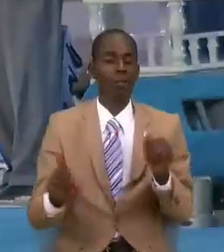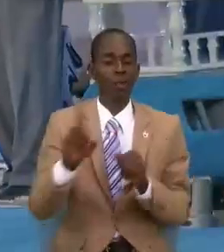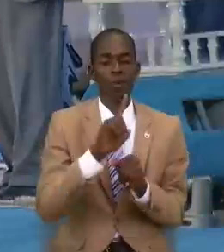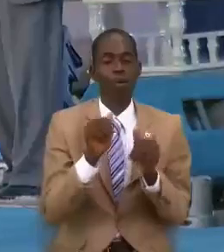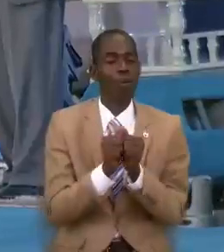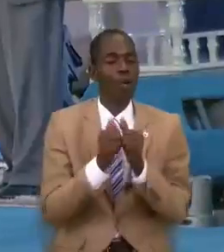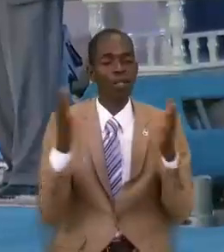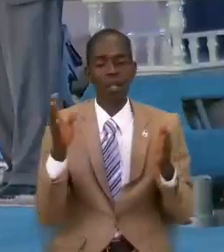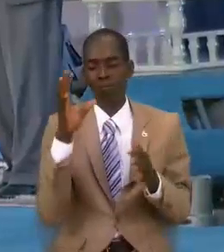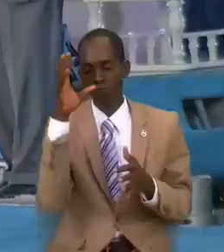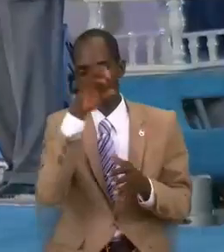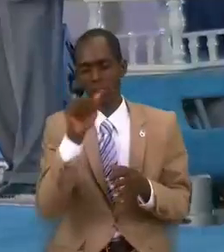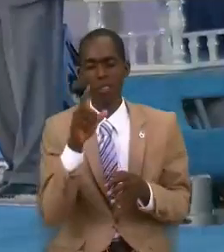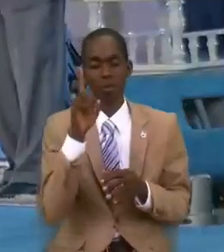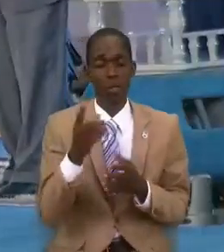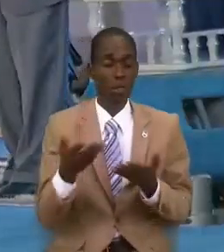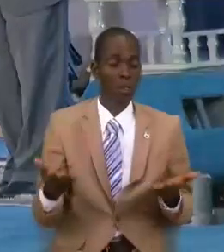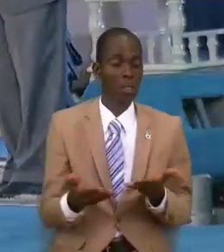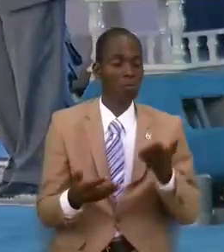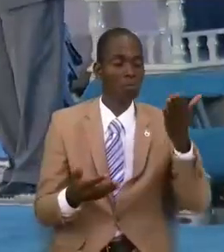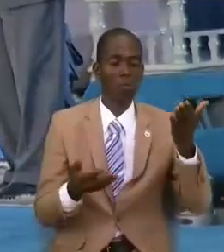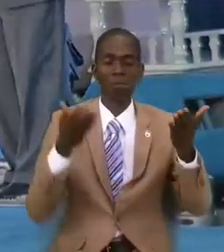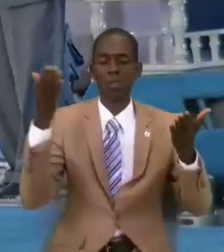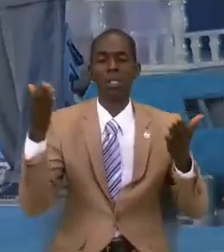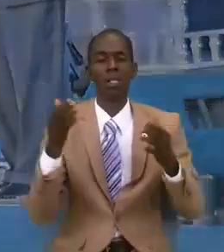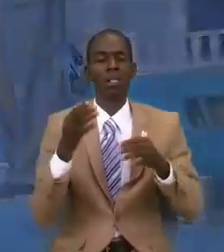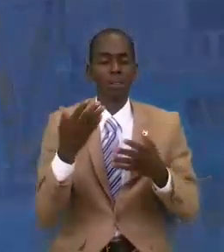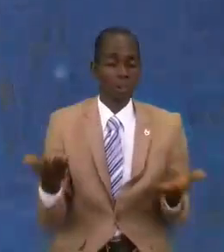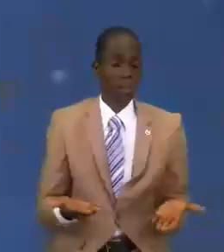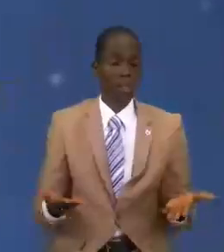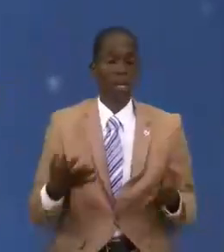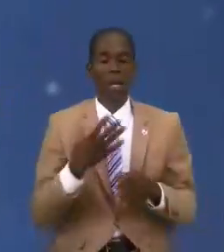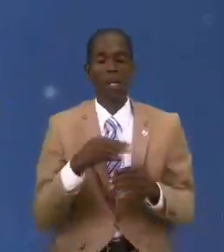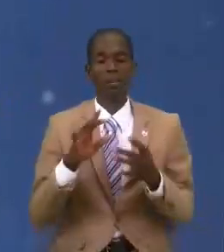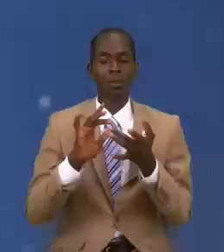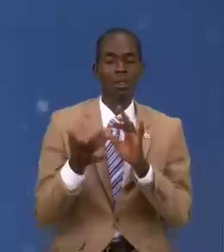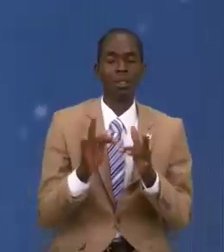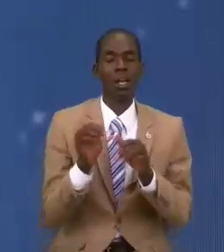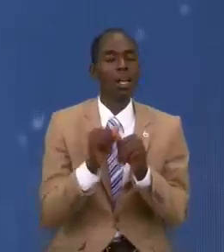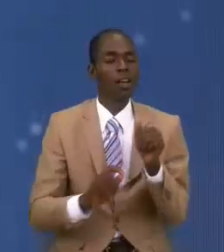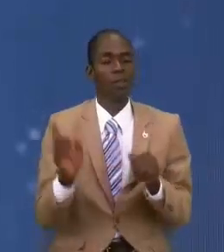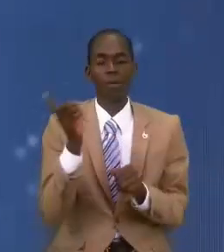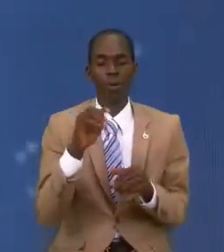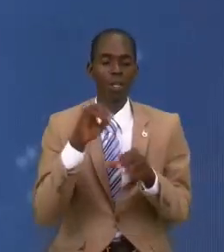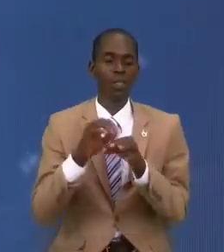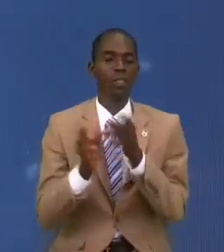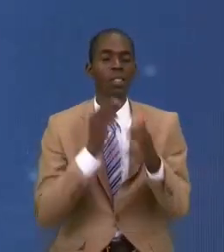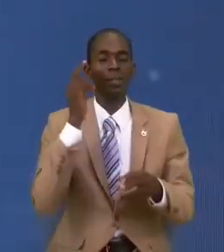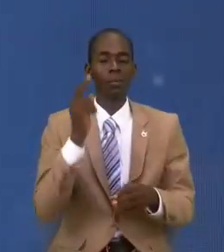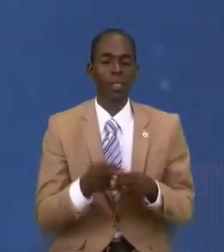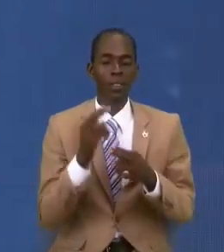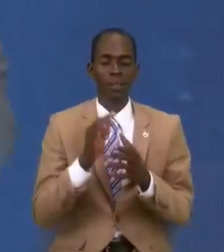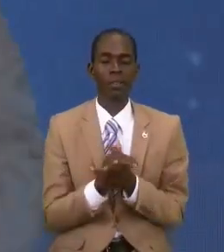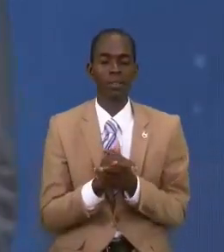Alpha location and online, everywhere, in Jesus' name. We thank you because we know you have